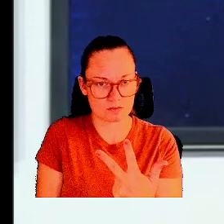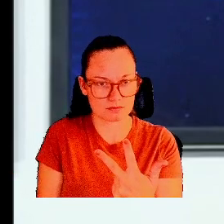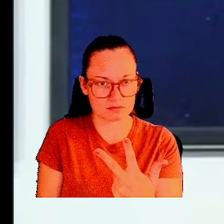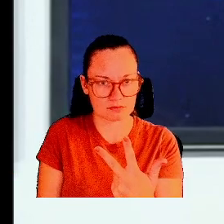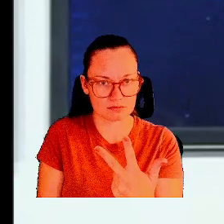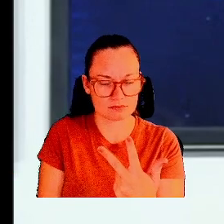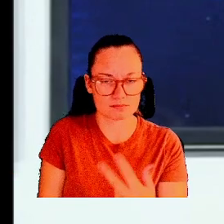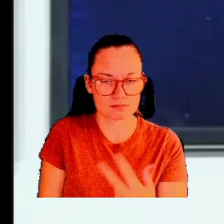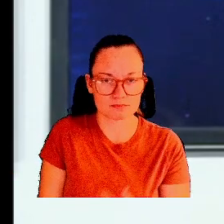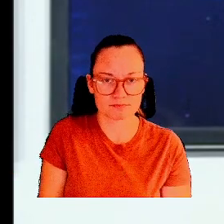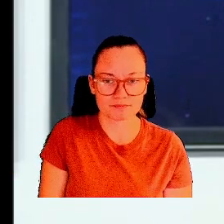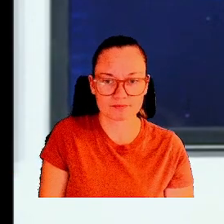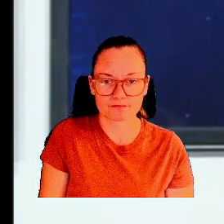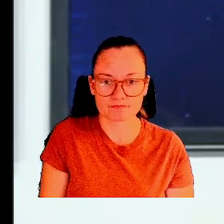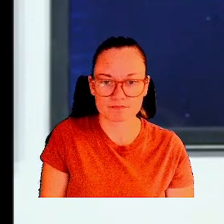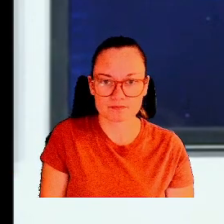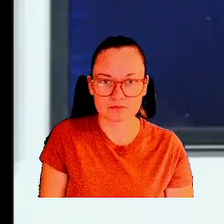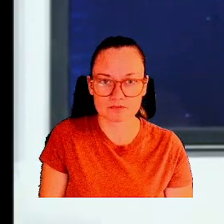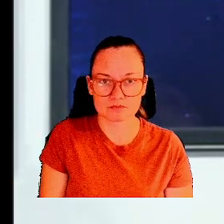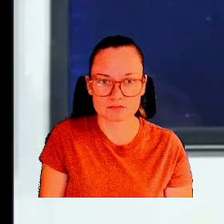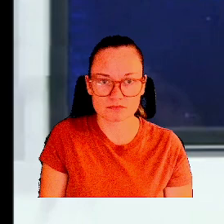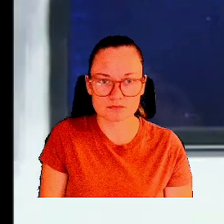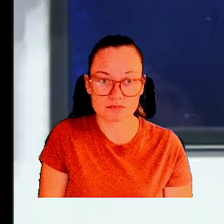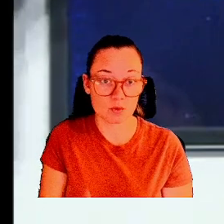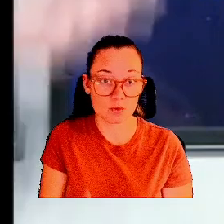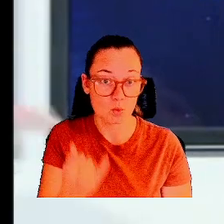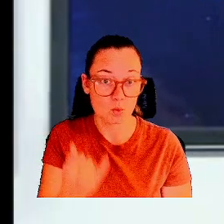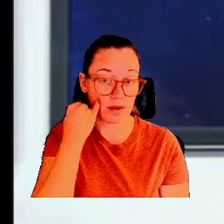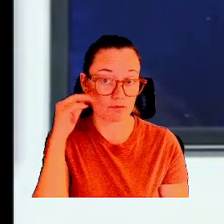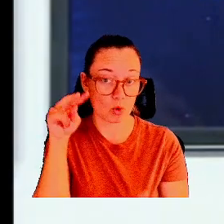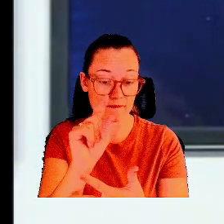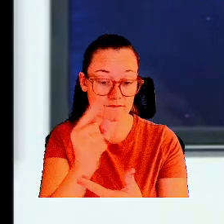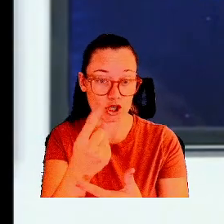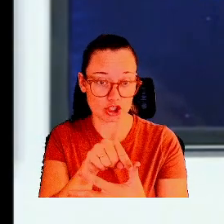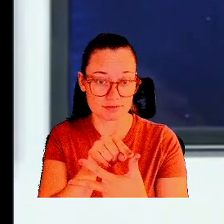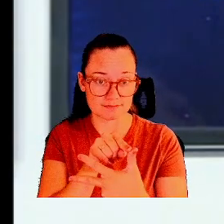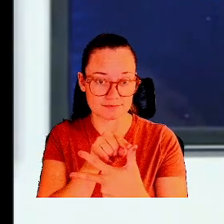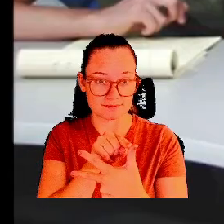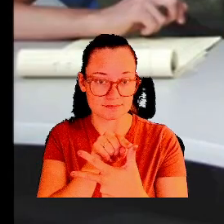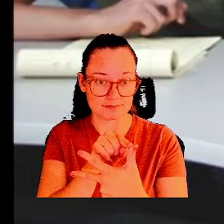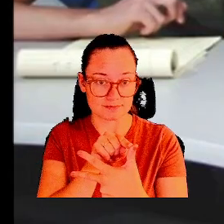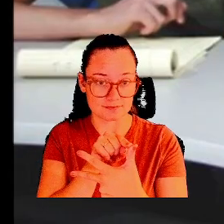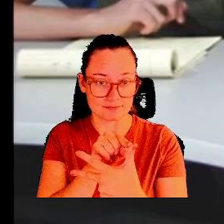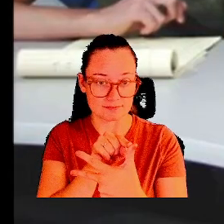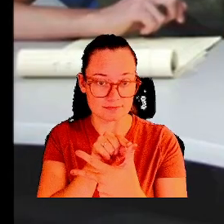Jackson, look at that first one and tell me what you're noticing.